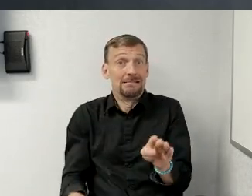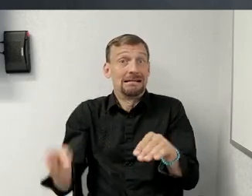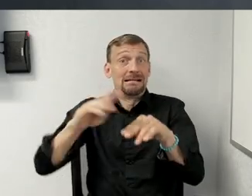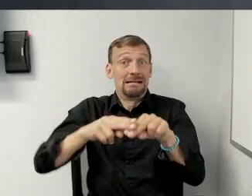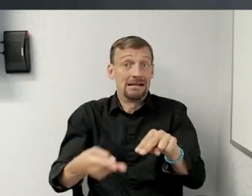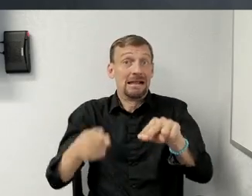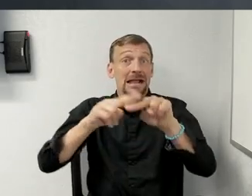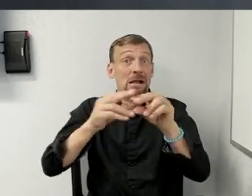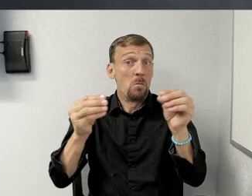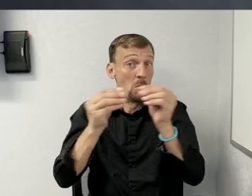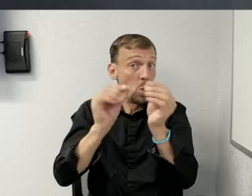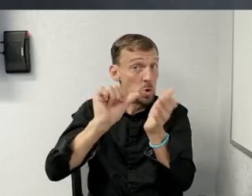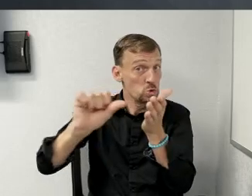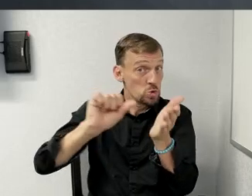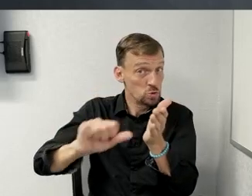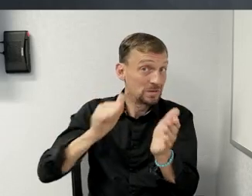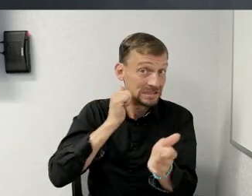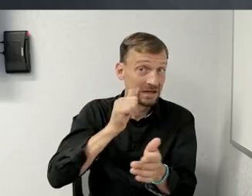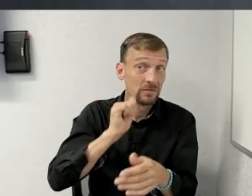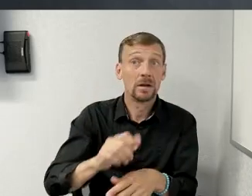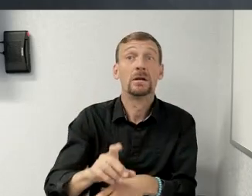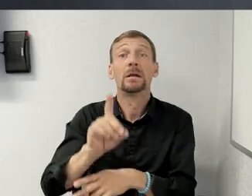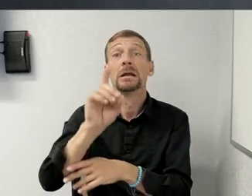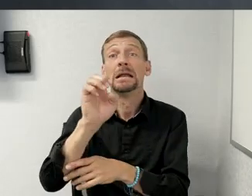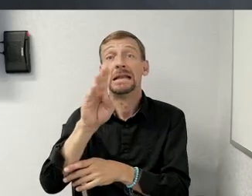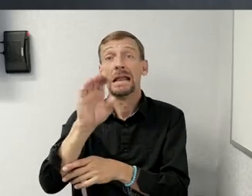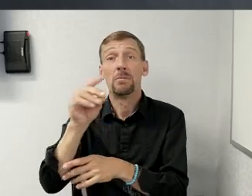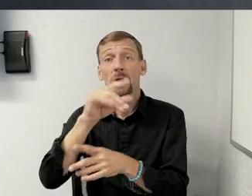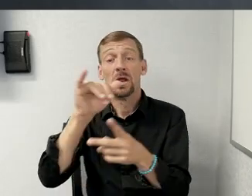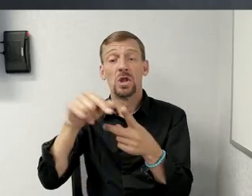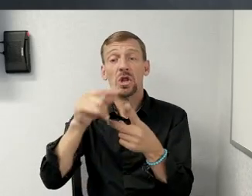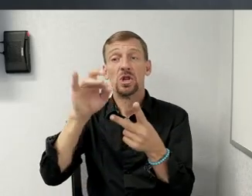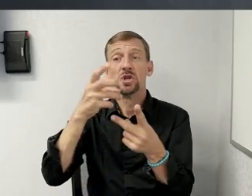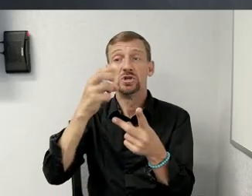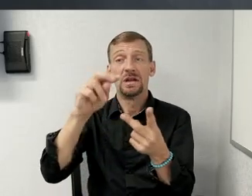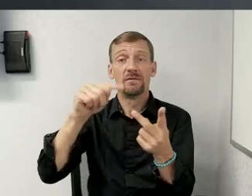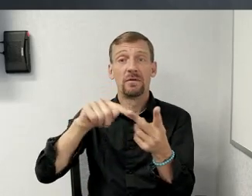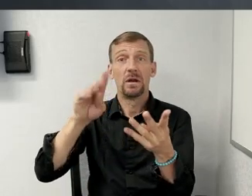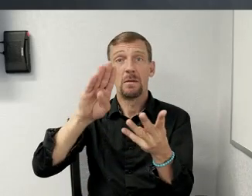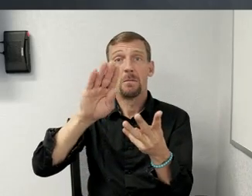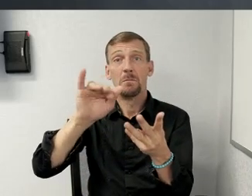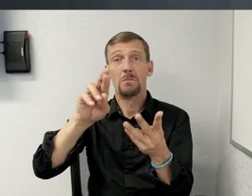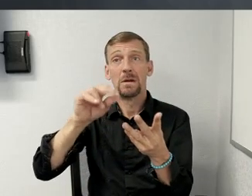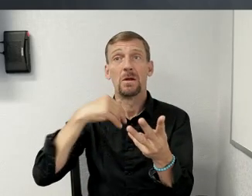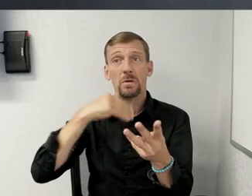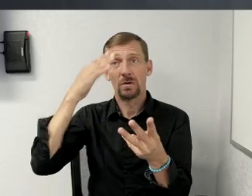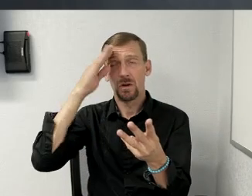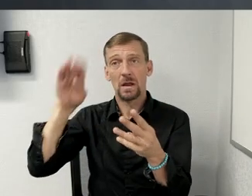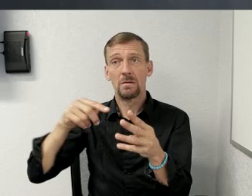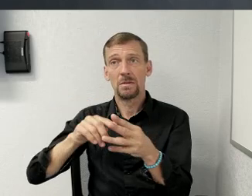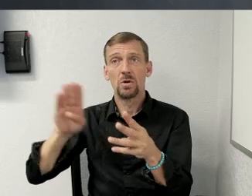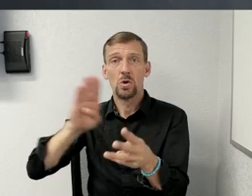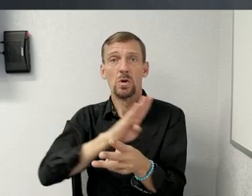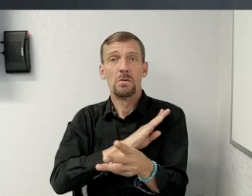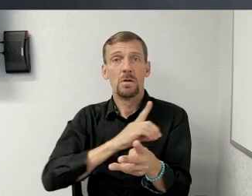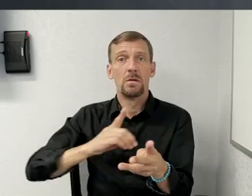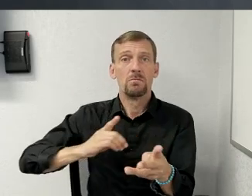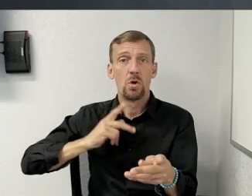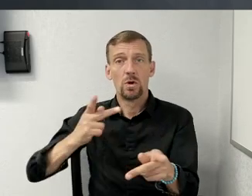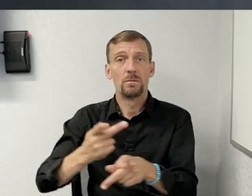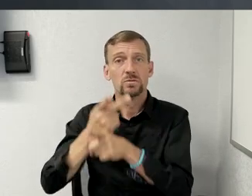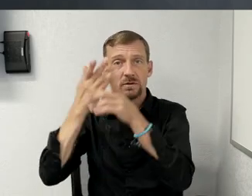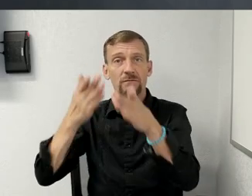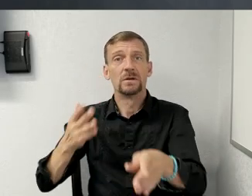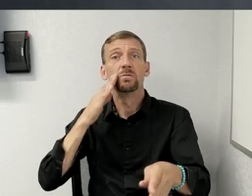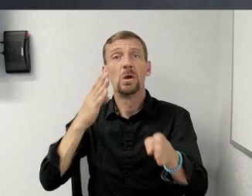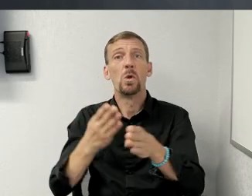opening up. Right, okay. So Deborah, Jennifer, and Byron want to know your thoughts about the County Board of Supervisors' decision to move